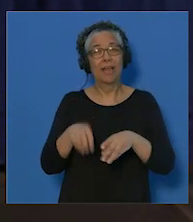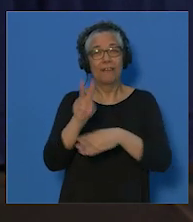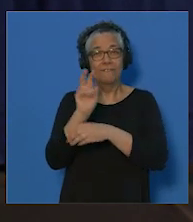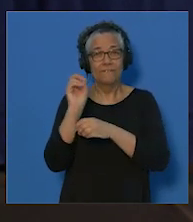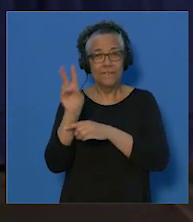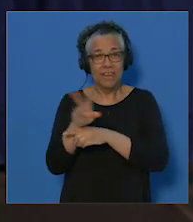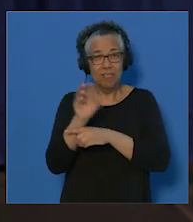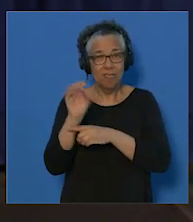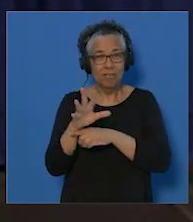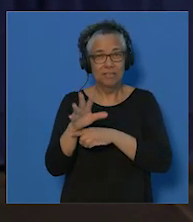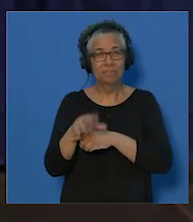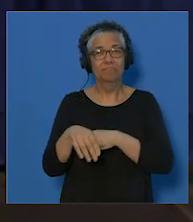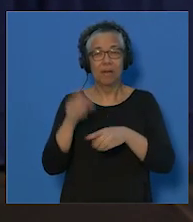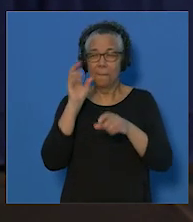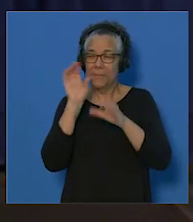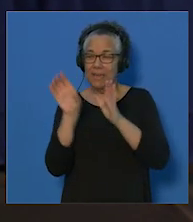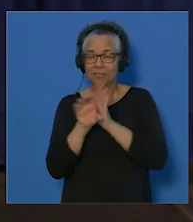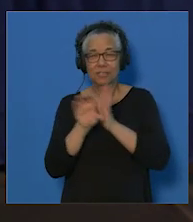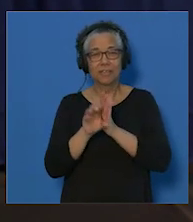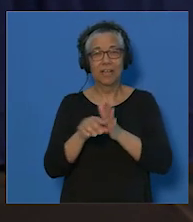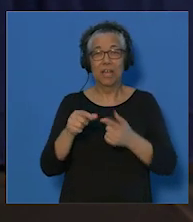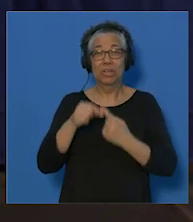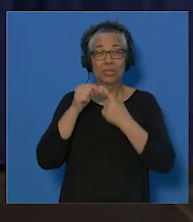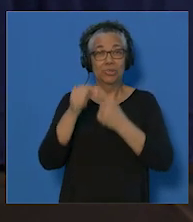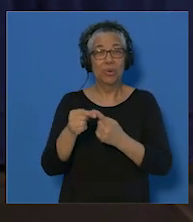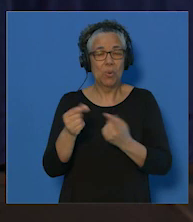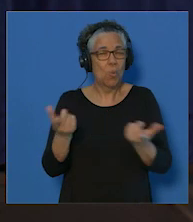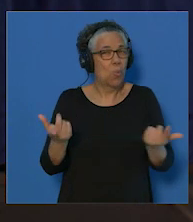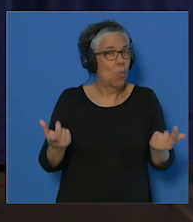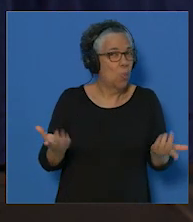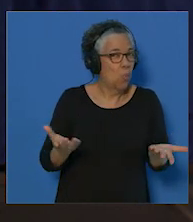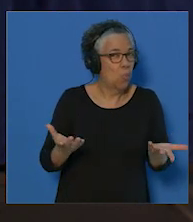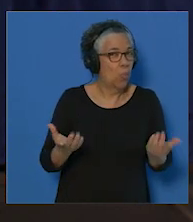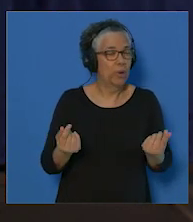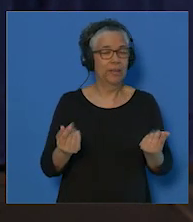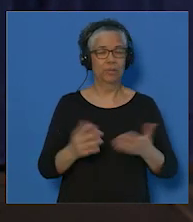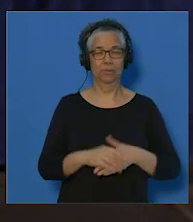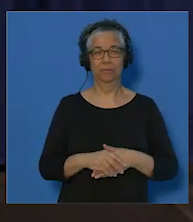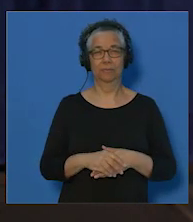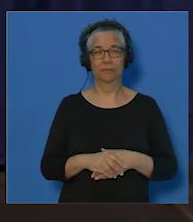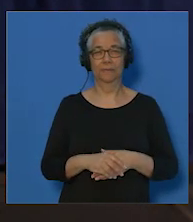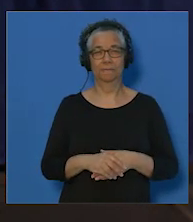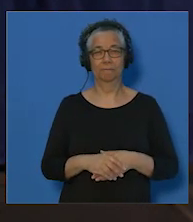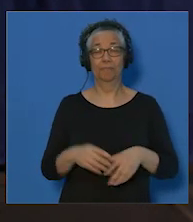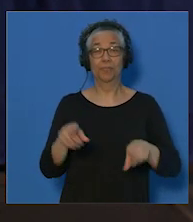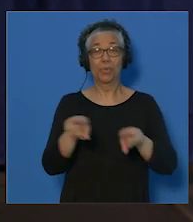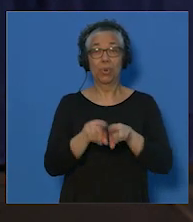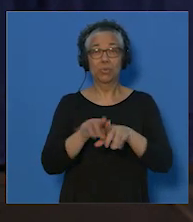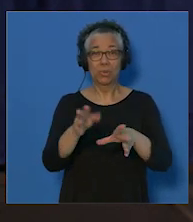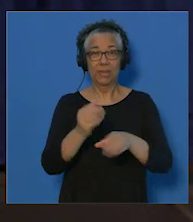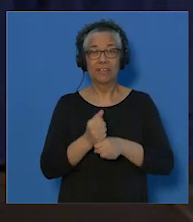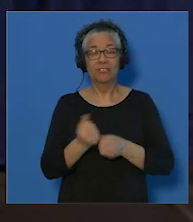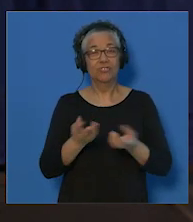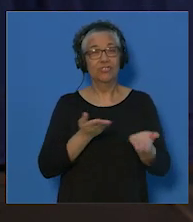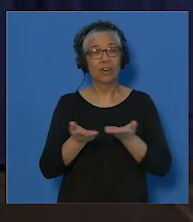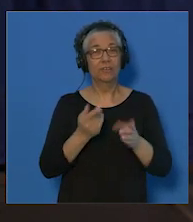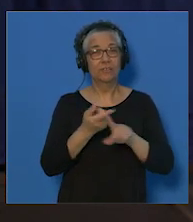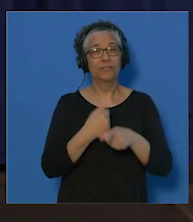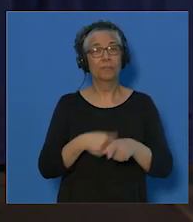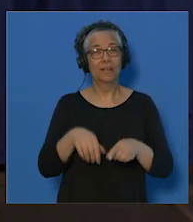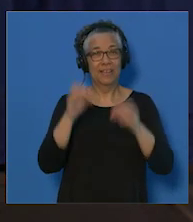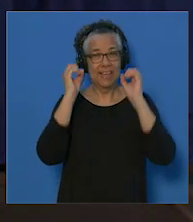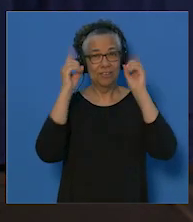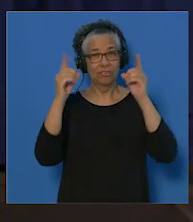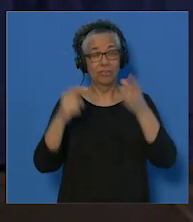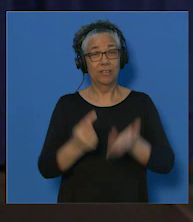what they are learning and what they can do. Students are also receiving services from educational therapists, paraeducators,